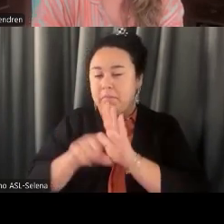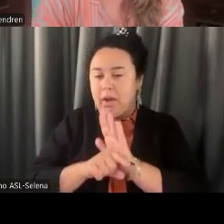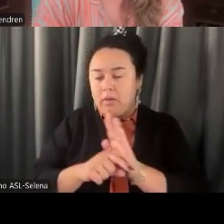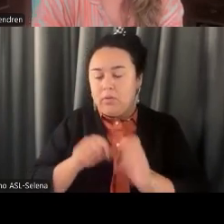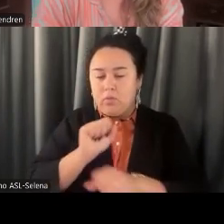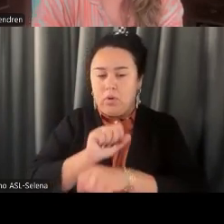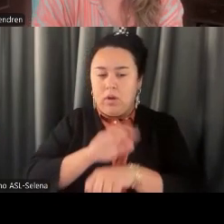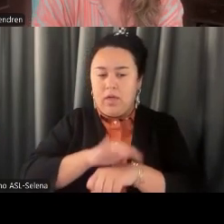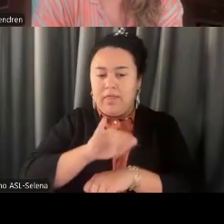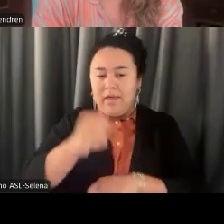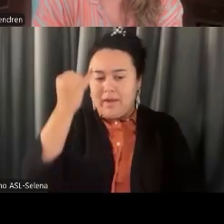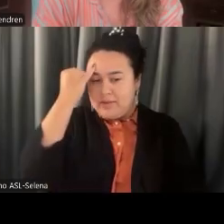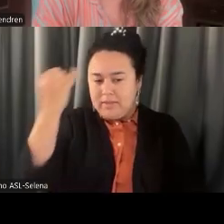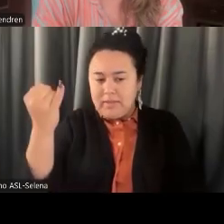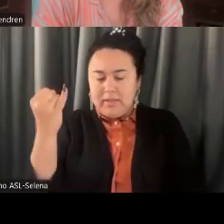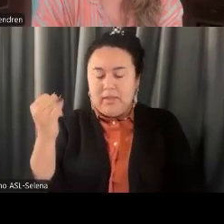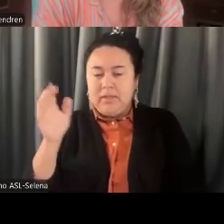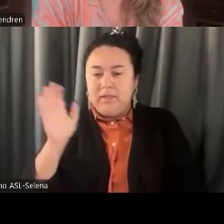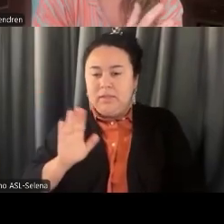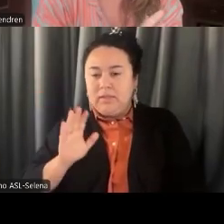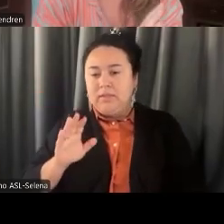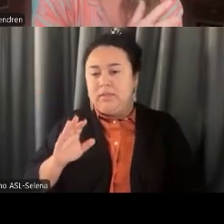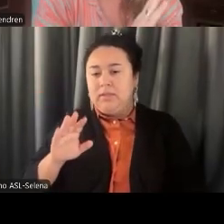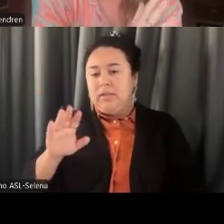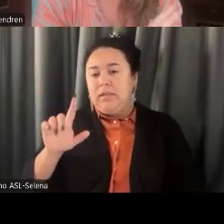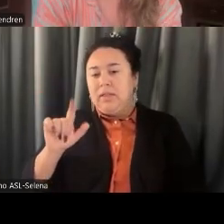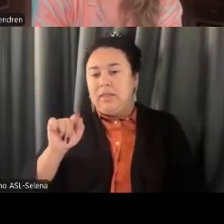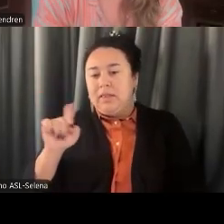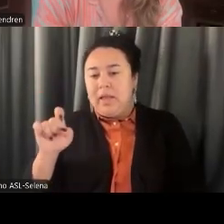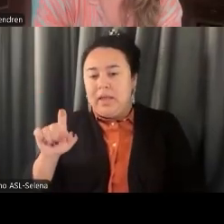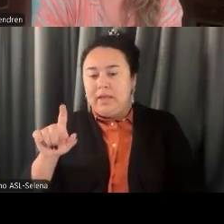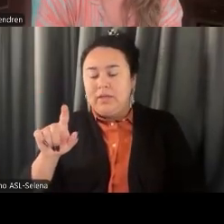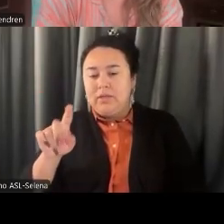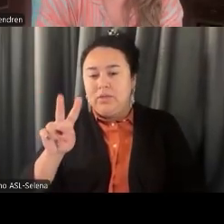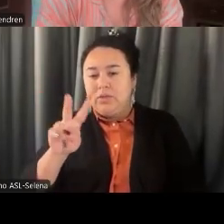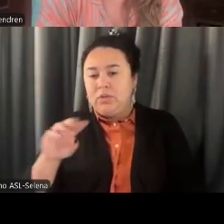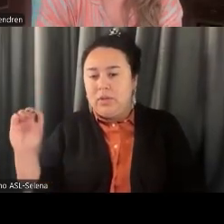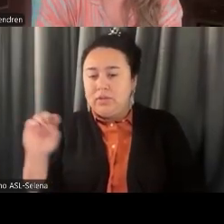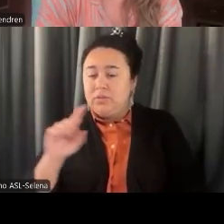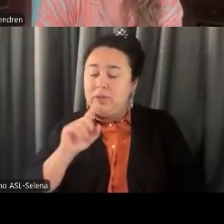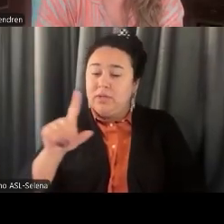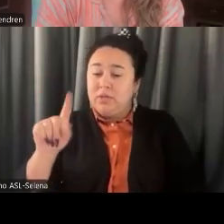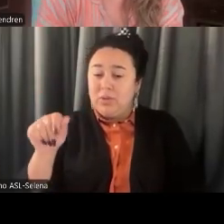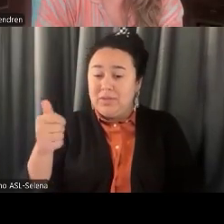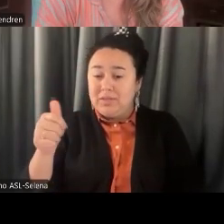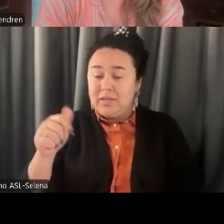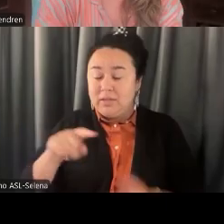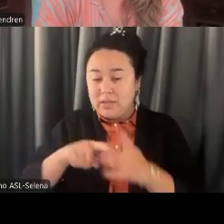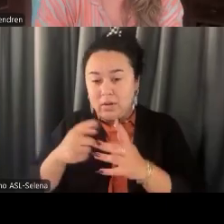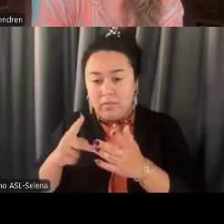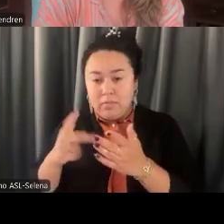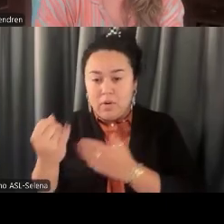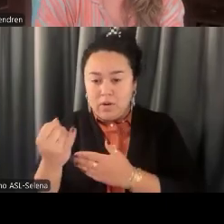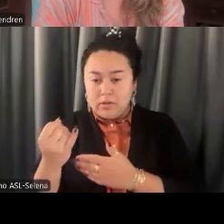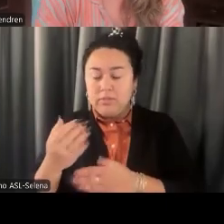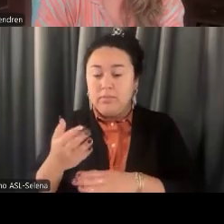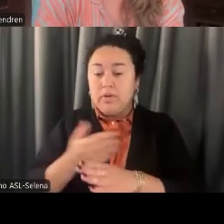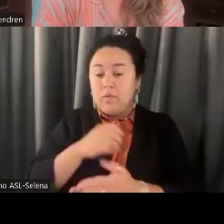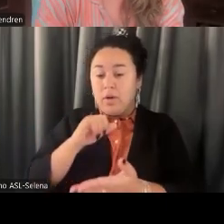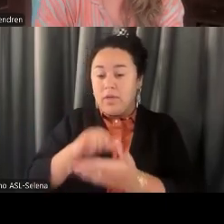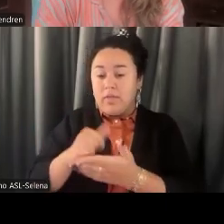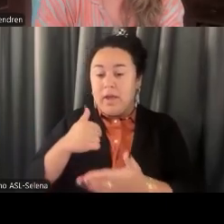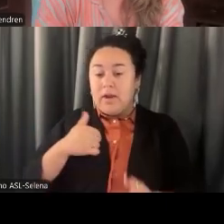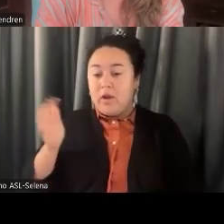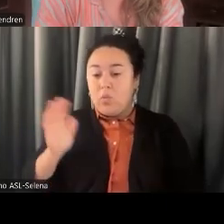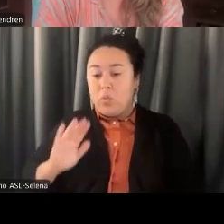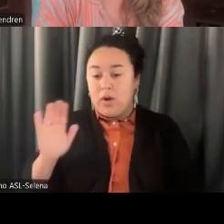the late 2000s, and I mean, before 2010 is the real start of this project, but prior to that, I